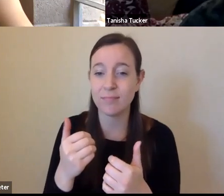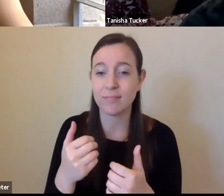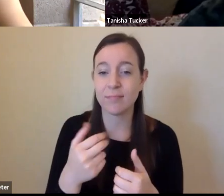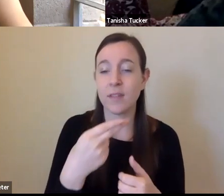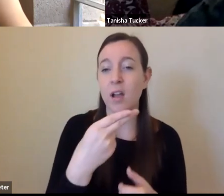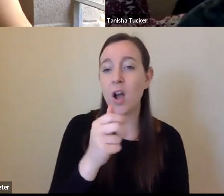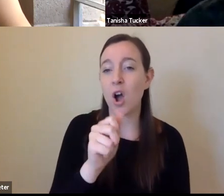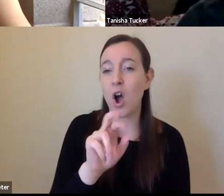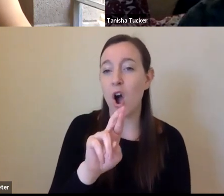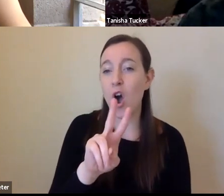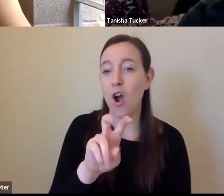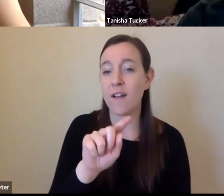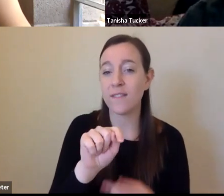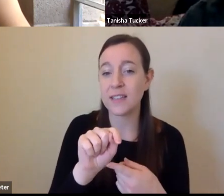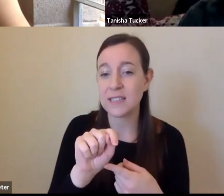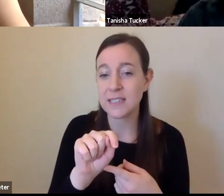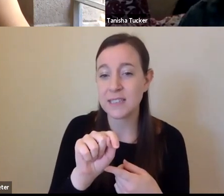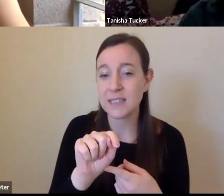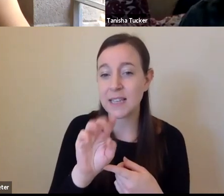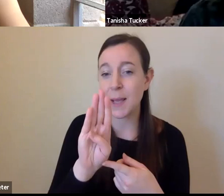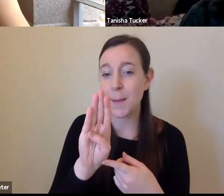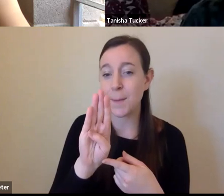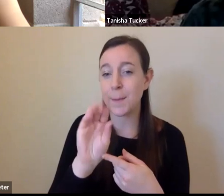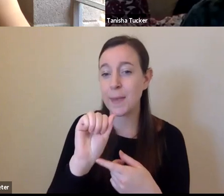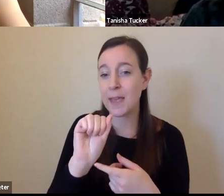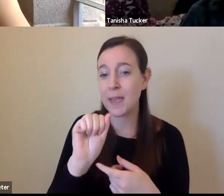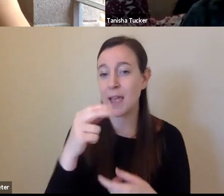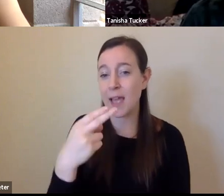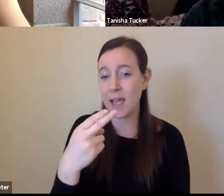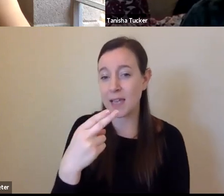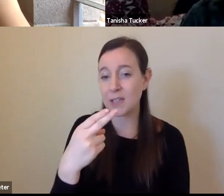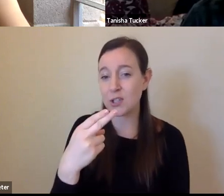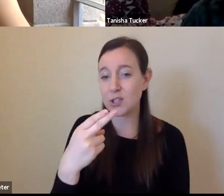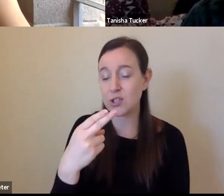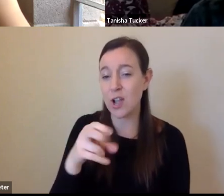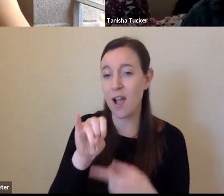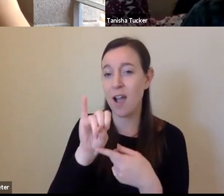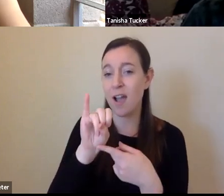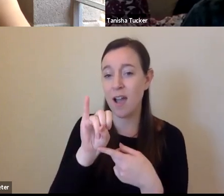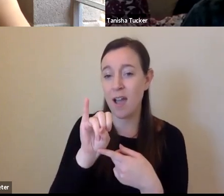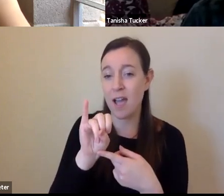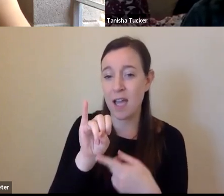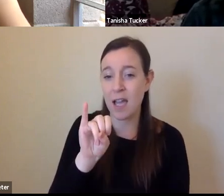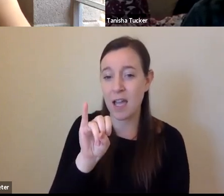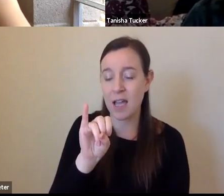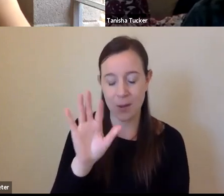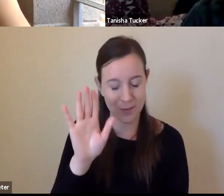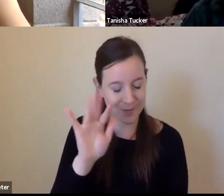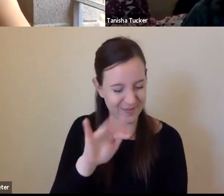harvest bahidaj, which is B-A-H. Hold on, I gotta get that.